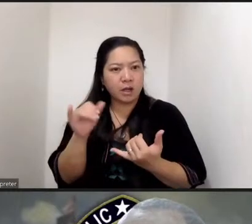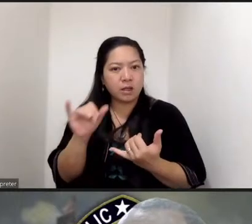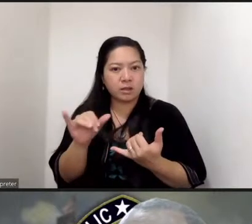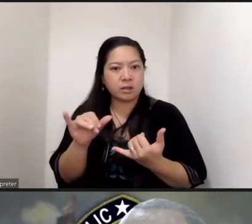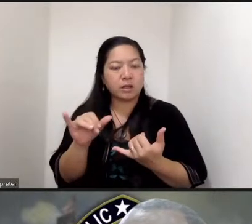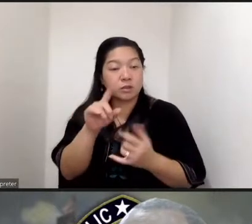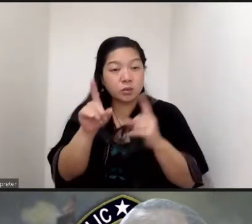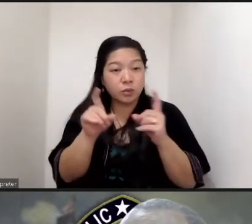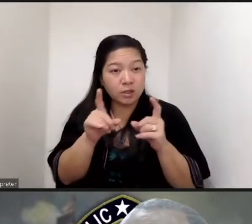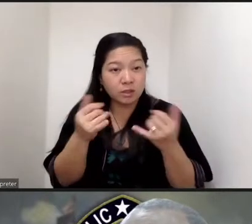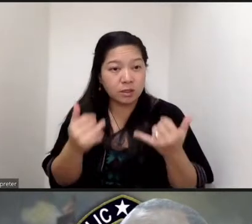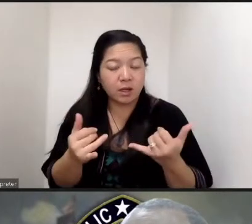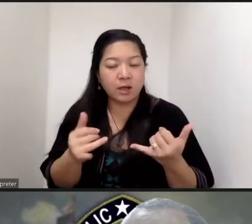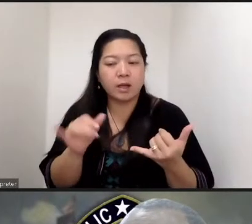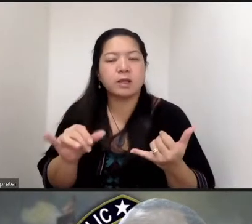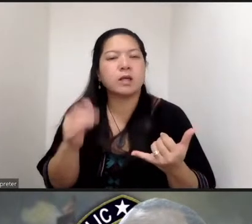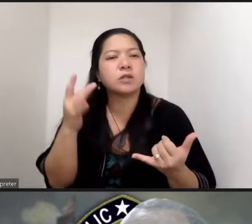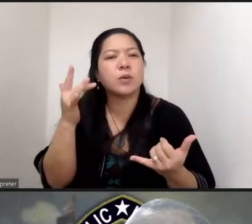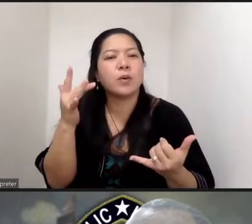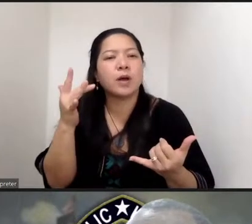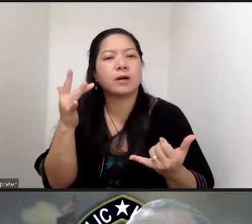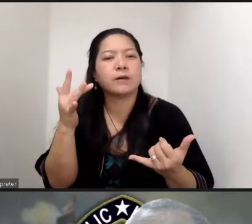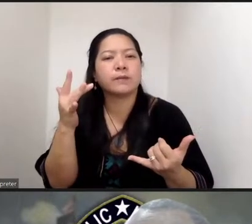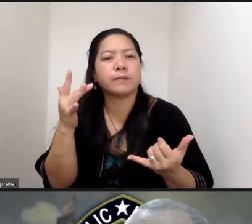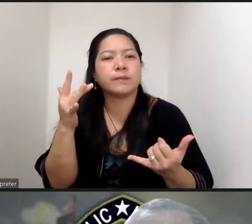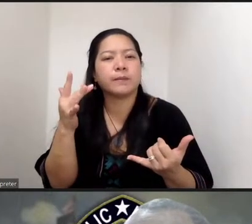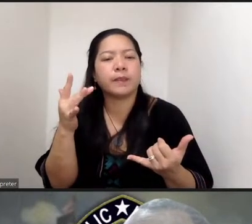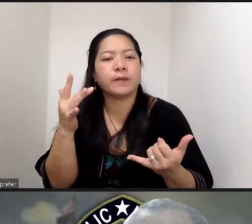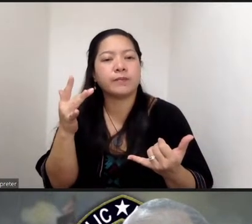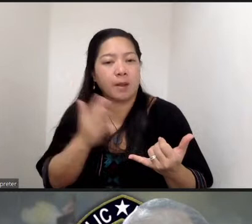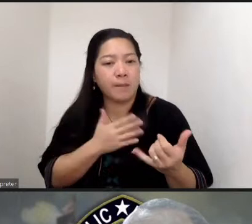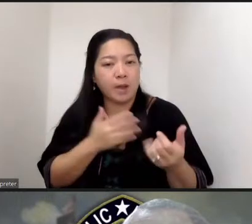question. That's why, in my